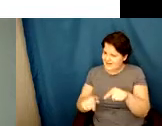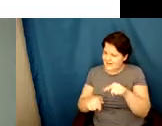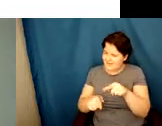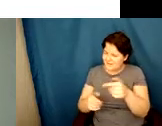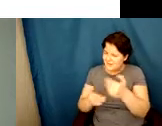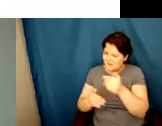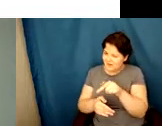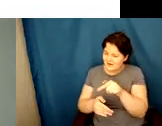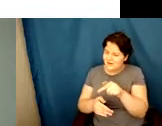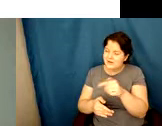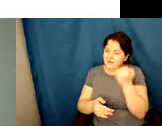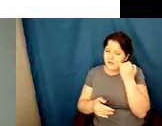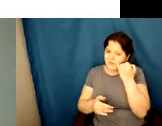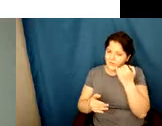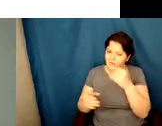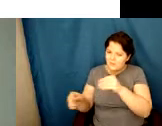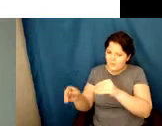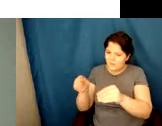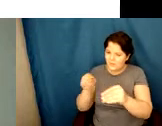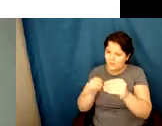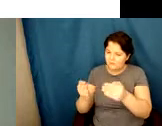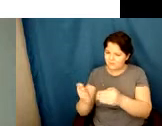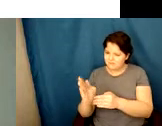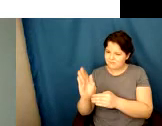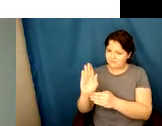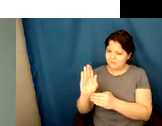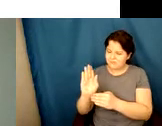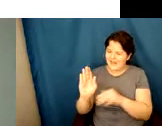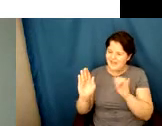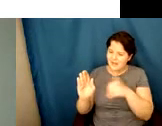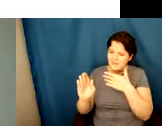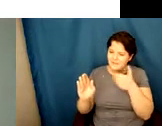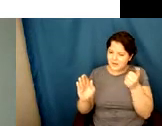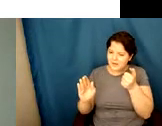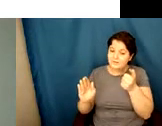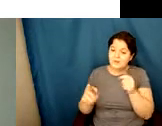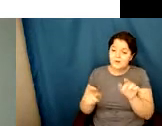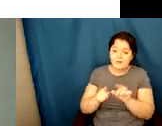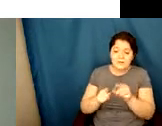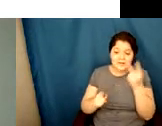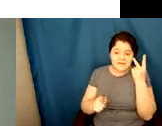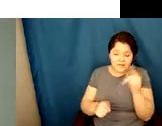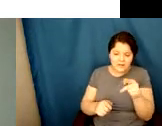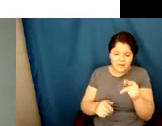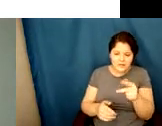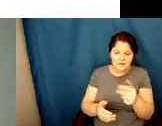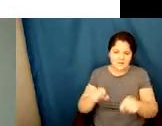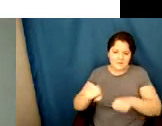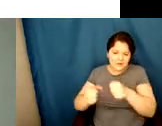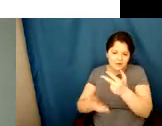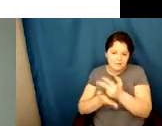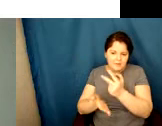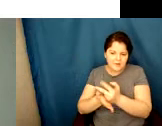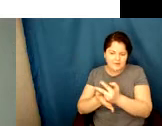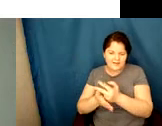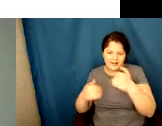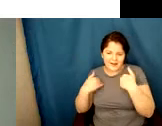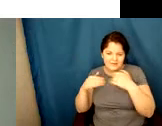great. And I really appreciate the bike parking on both sides. I appreciate that it's covered, and appreciate